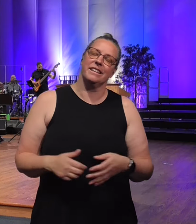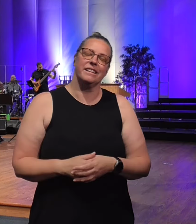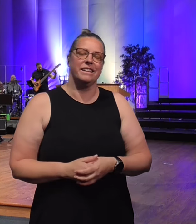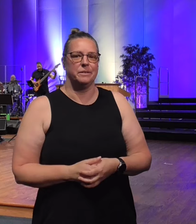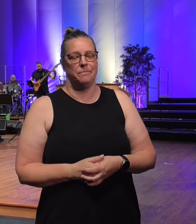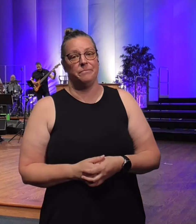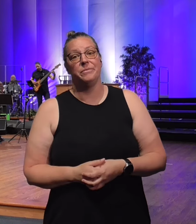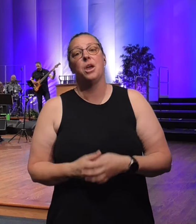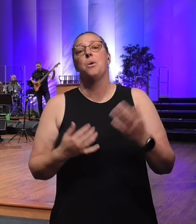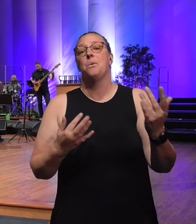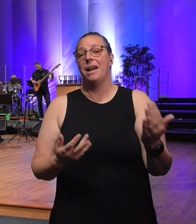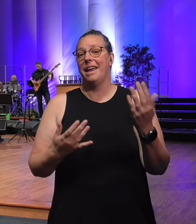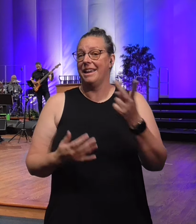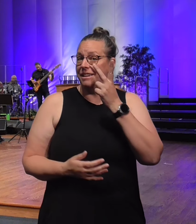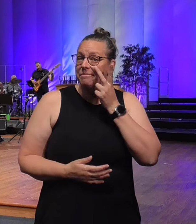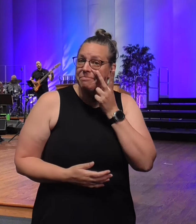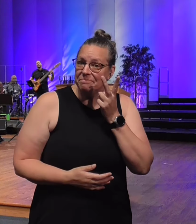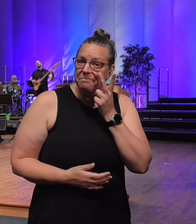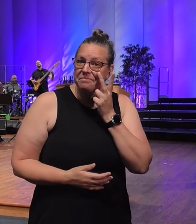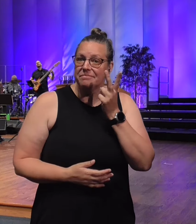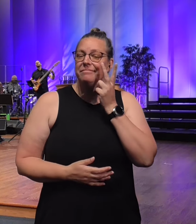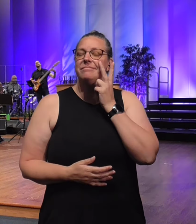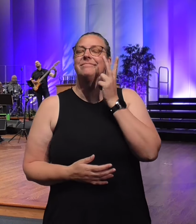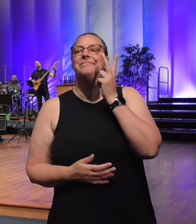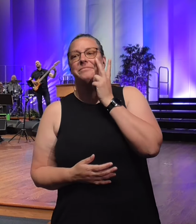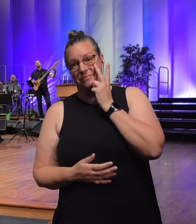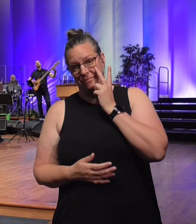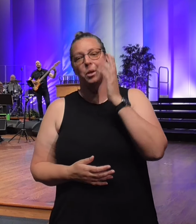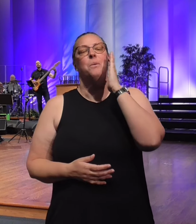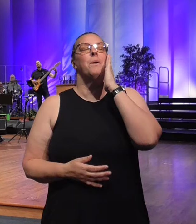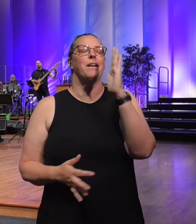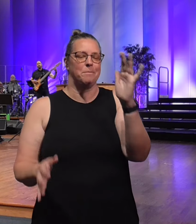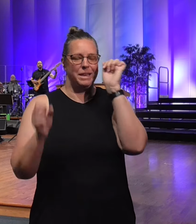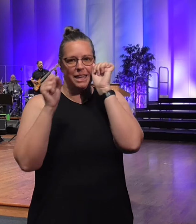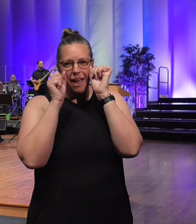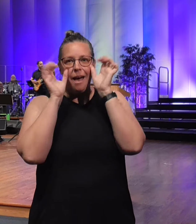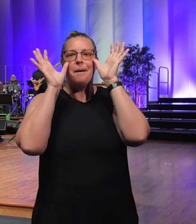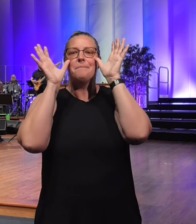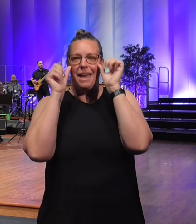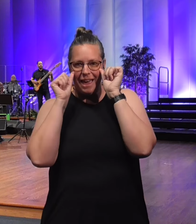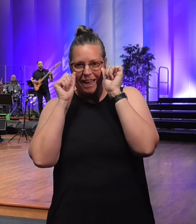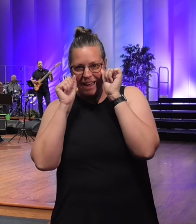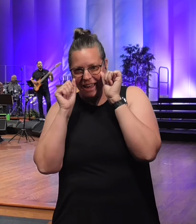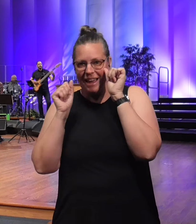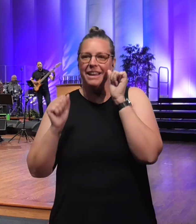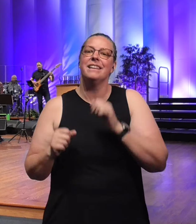unfolding. Just you wait and see, and you will be